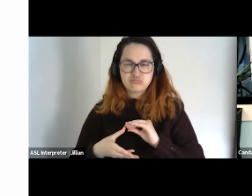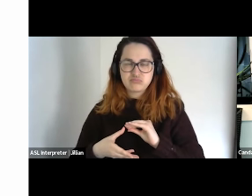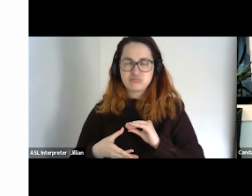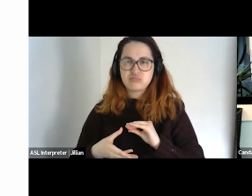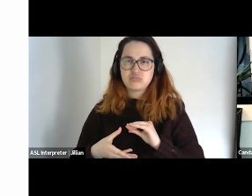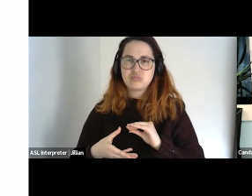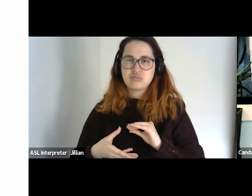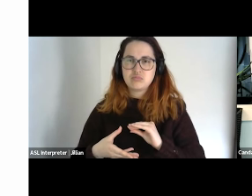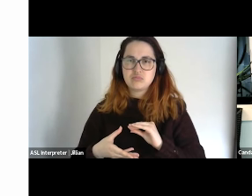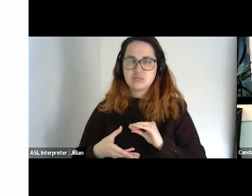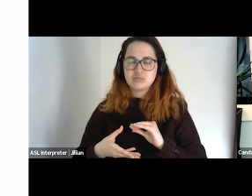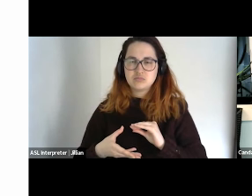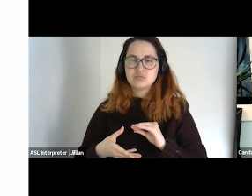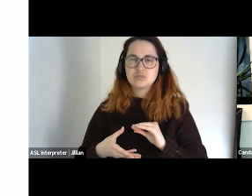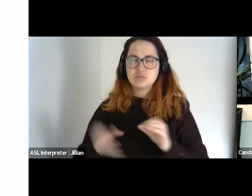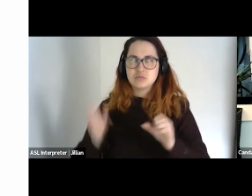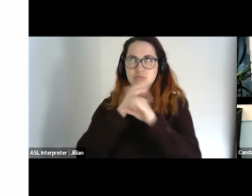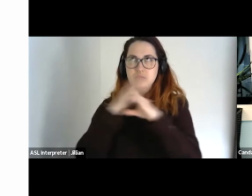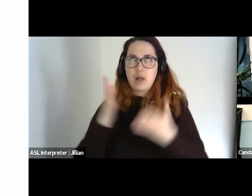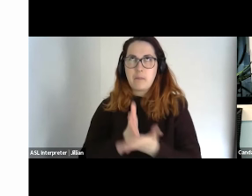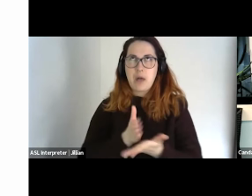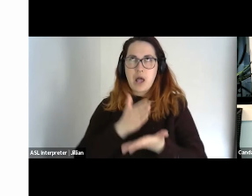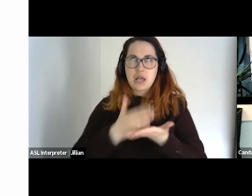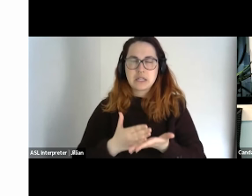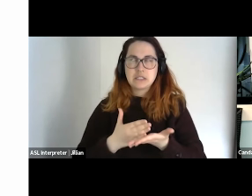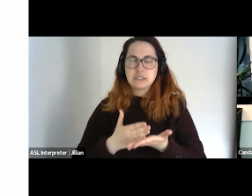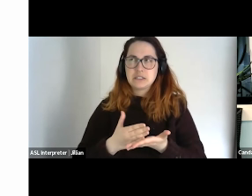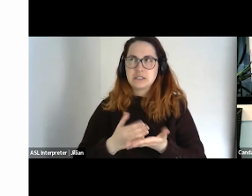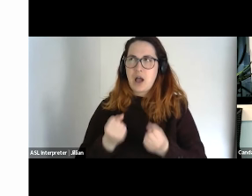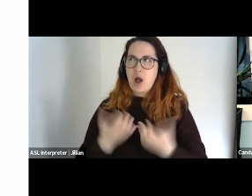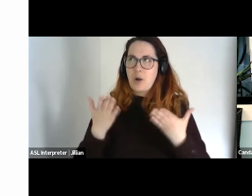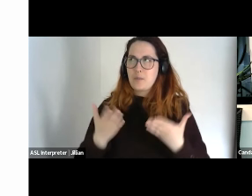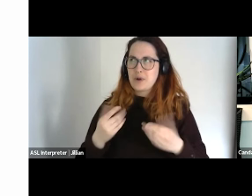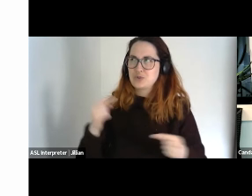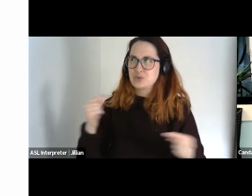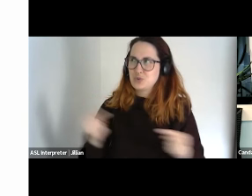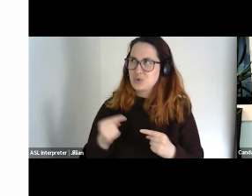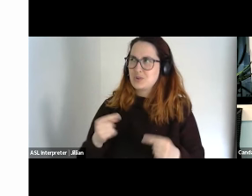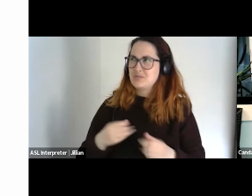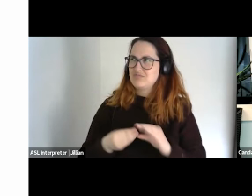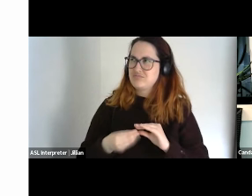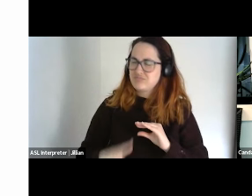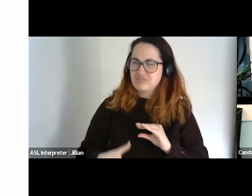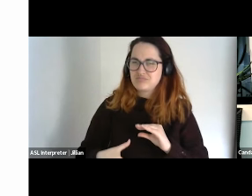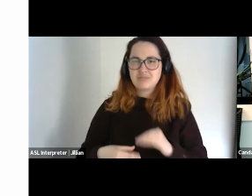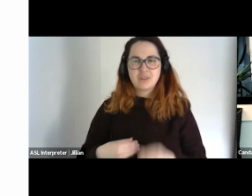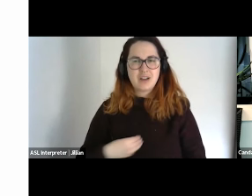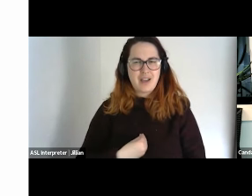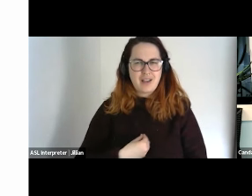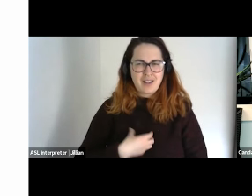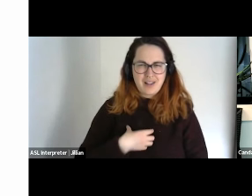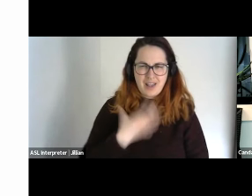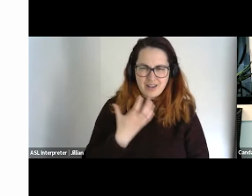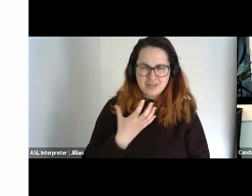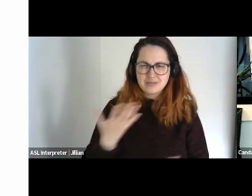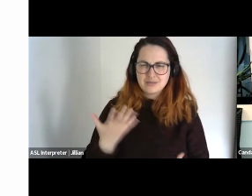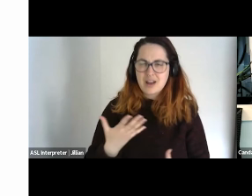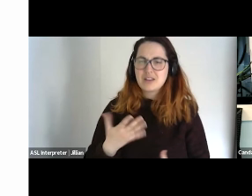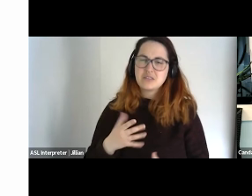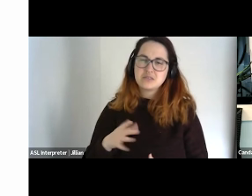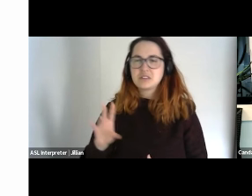percentage or a big piece of pie. So how much of this piece of pie of hurt do I feel, and how angry do I feel? I only feel about